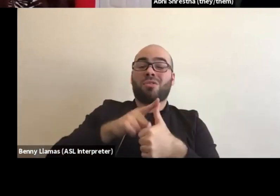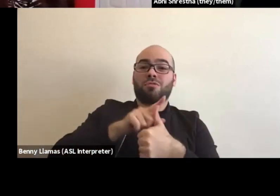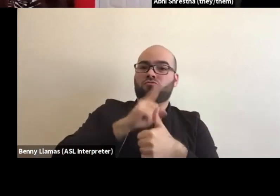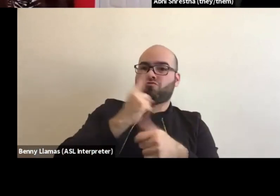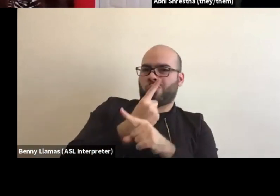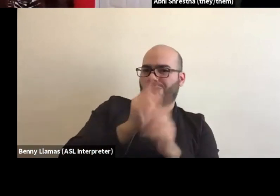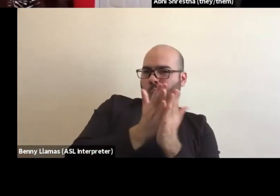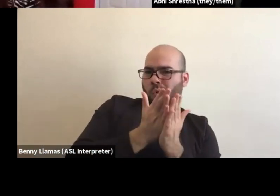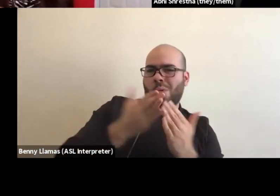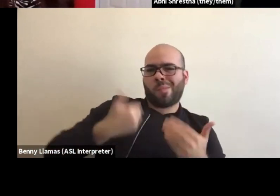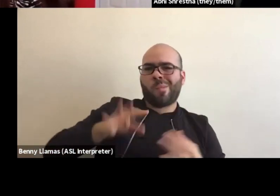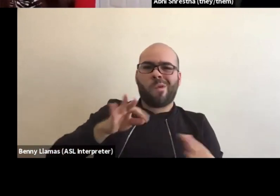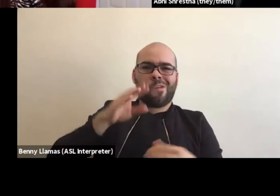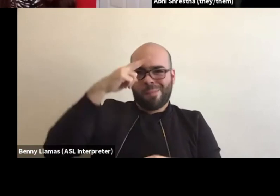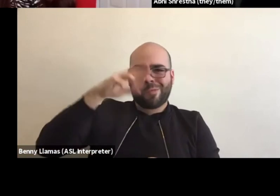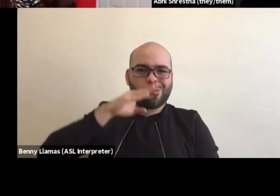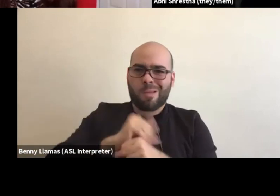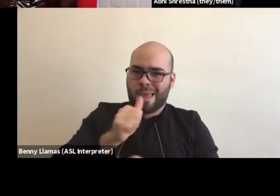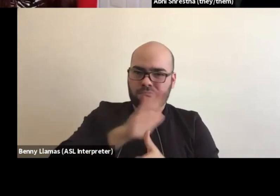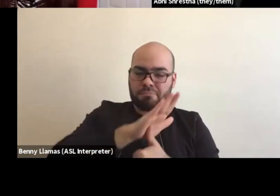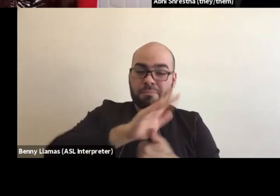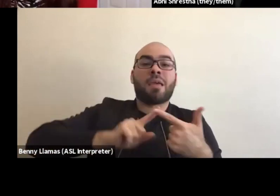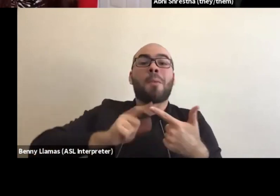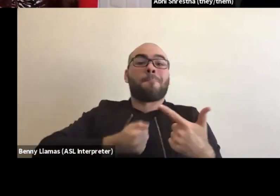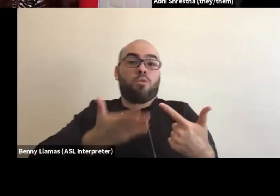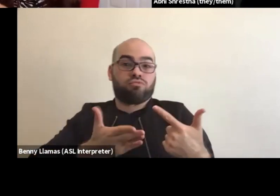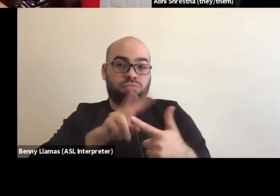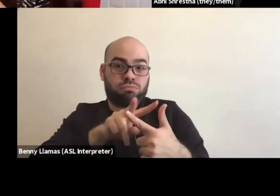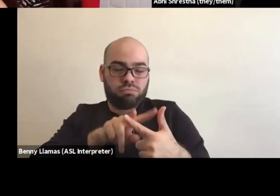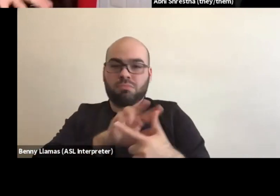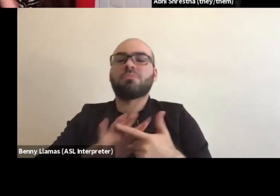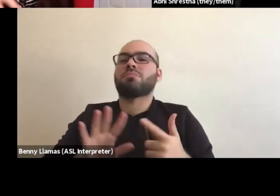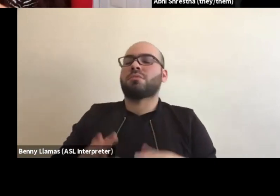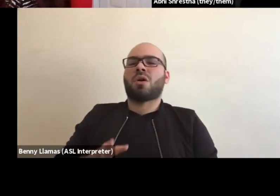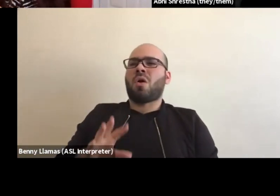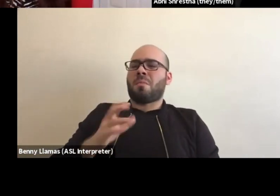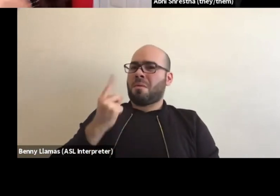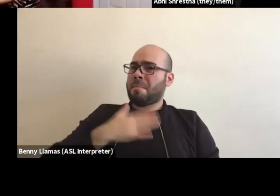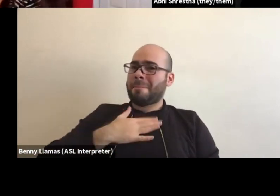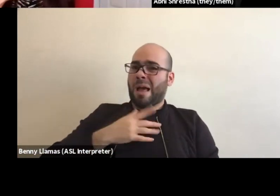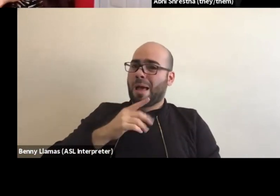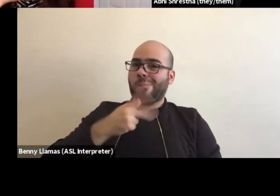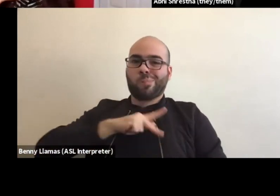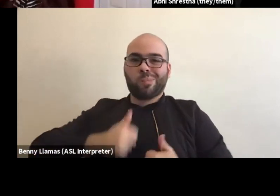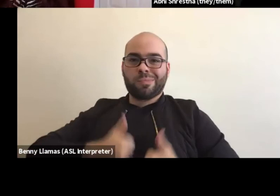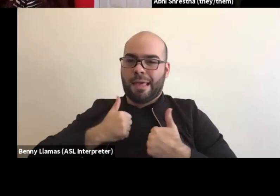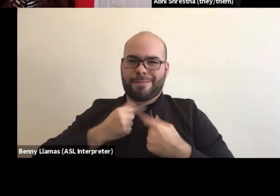time during that time. And so it was a very bizarre moment in my life.